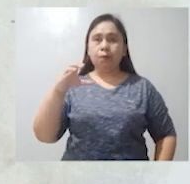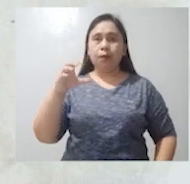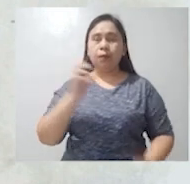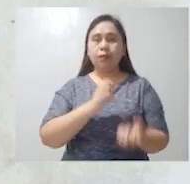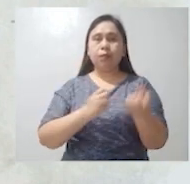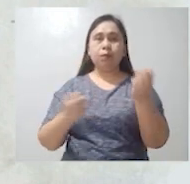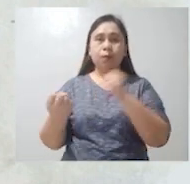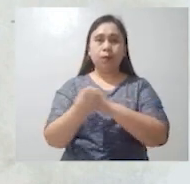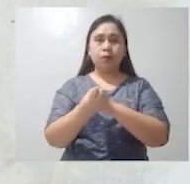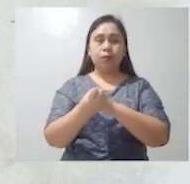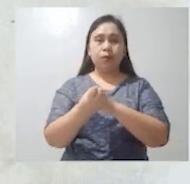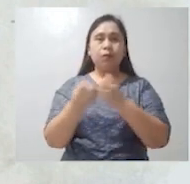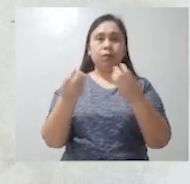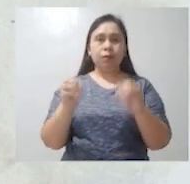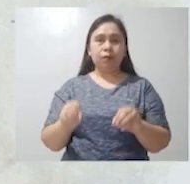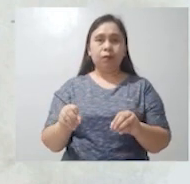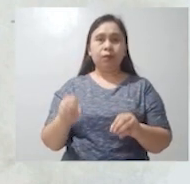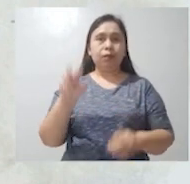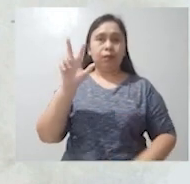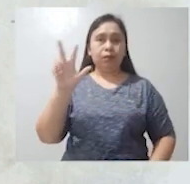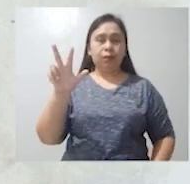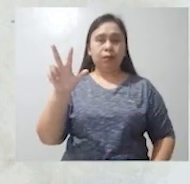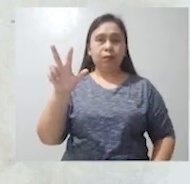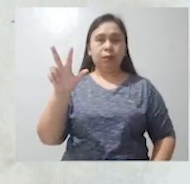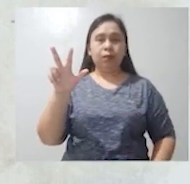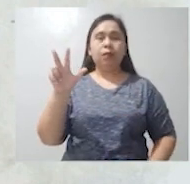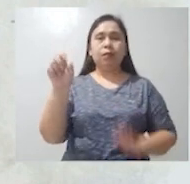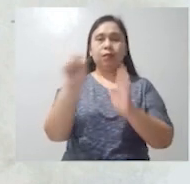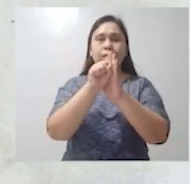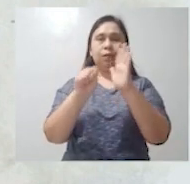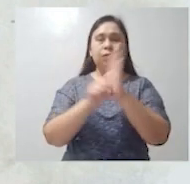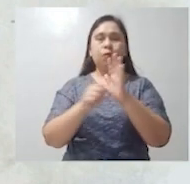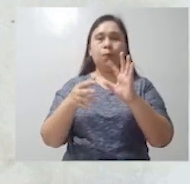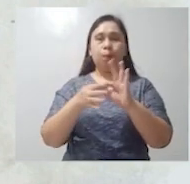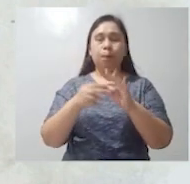of matter. Are you familiar with this